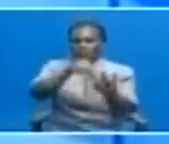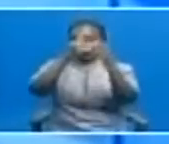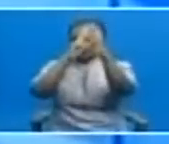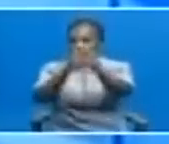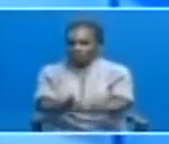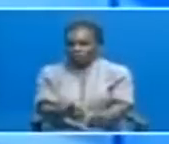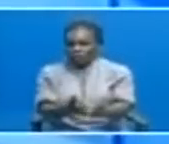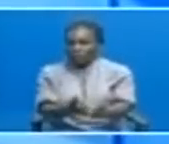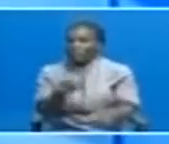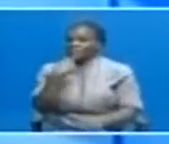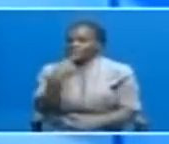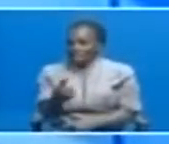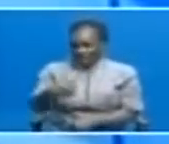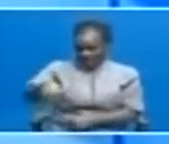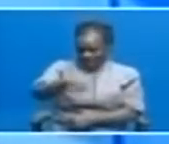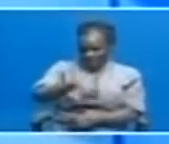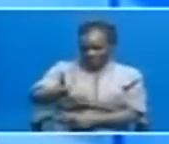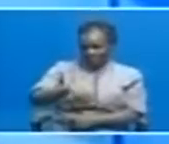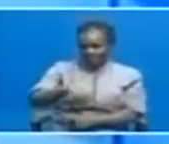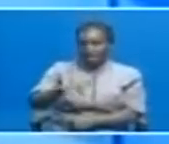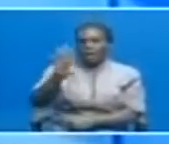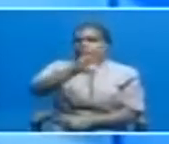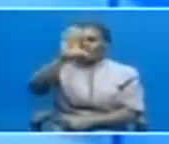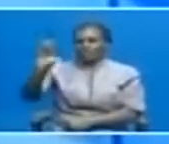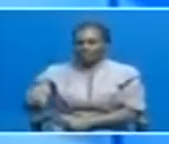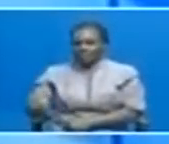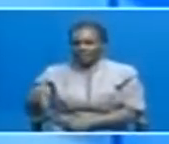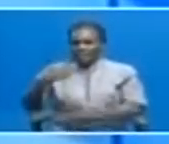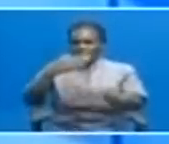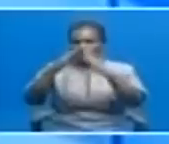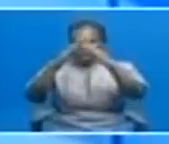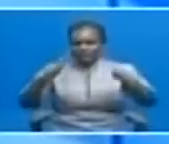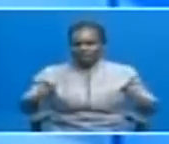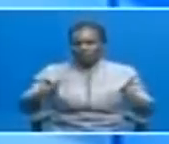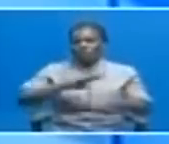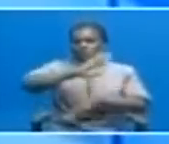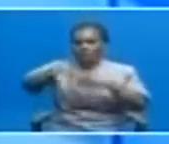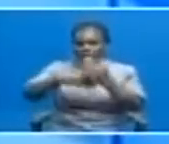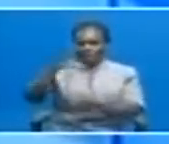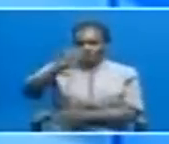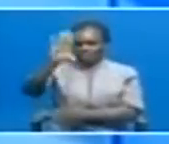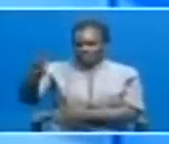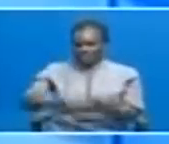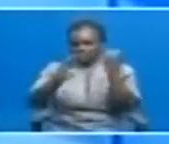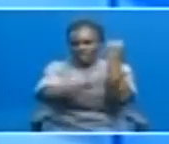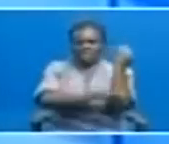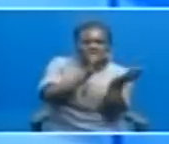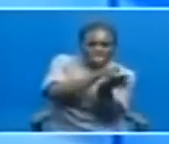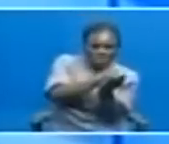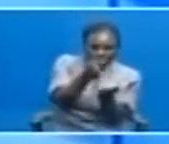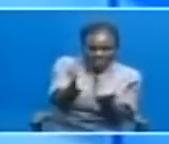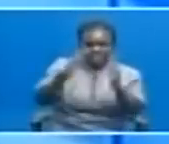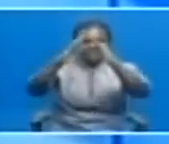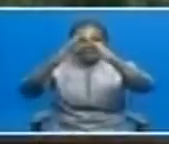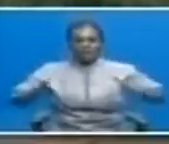KTN's Nicholas Wambua tells us of the African artifacts from all countries in Africa stored in this house.